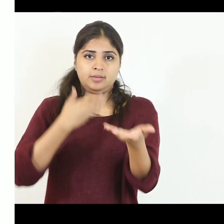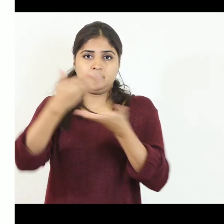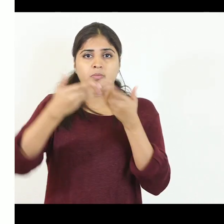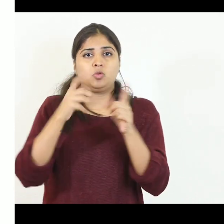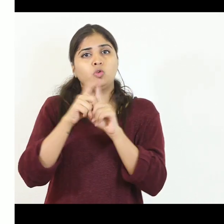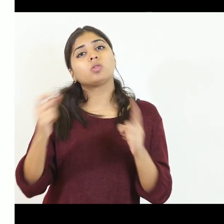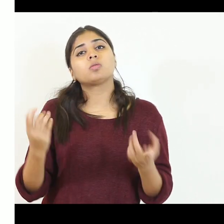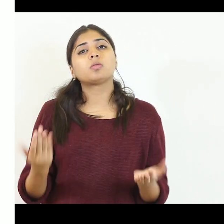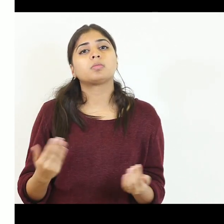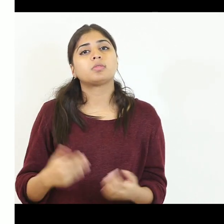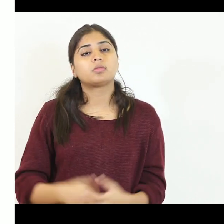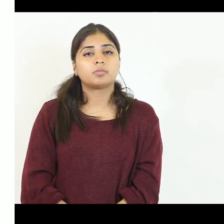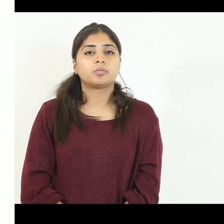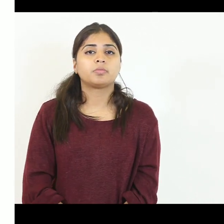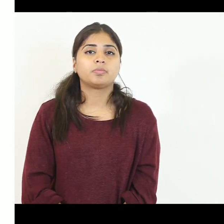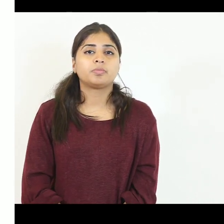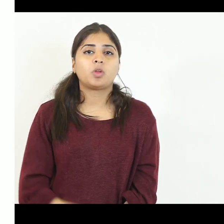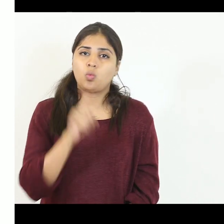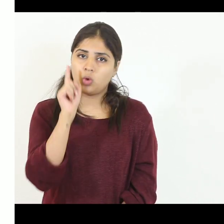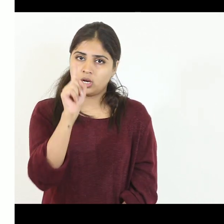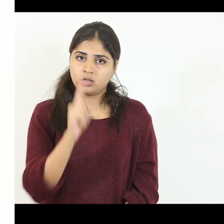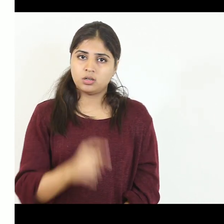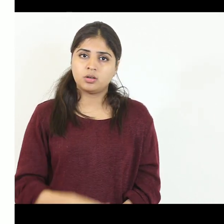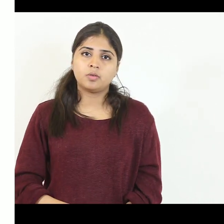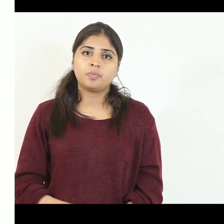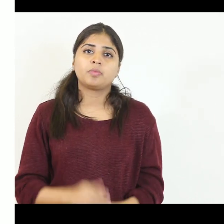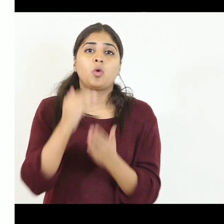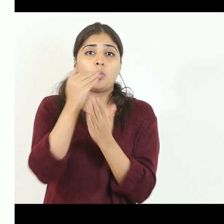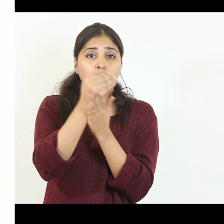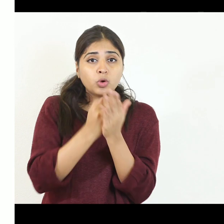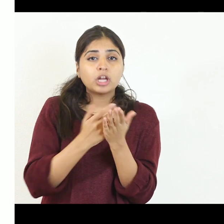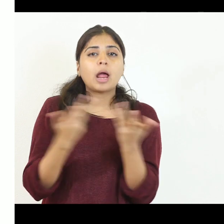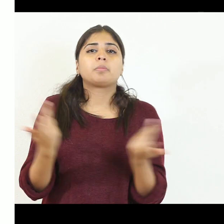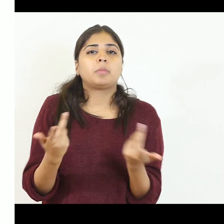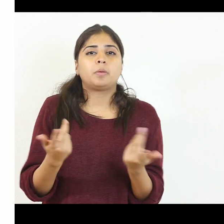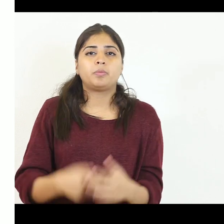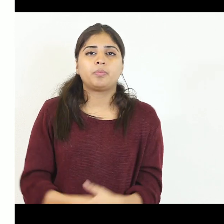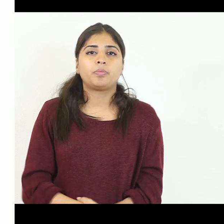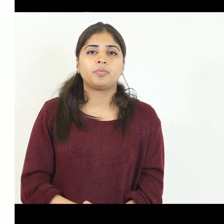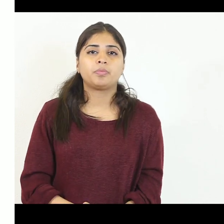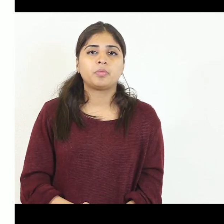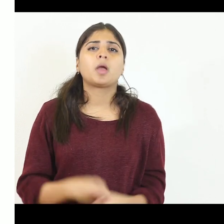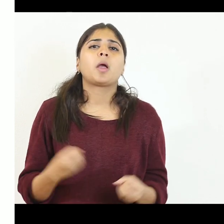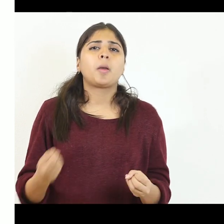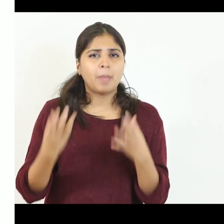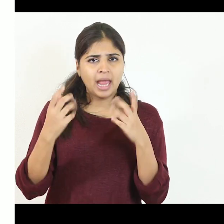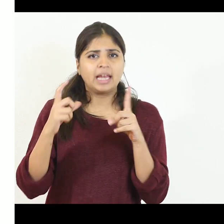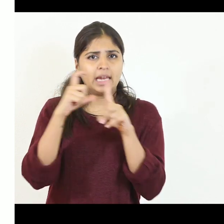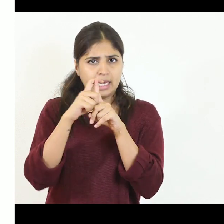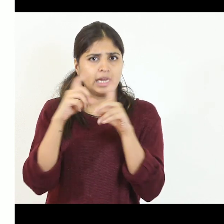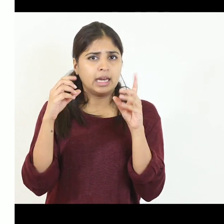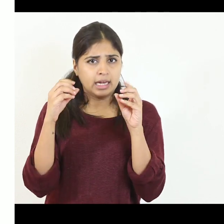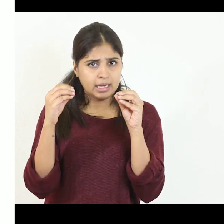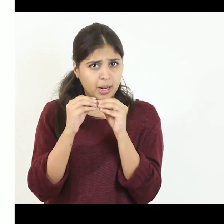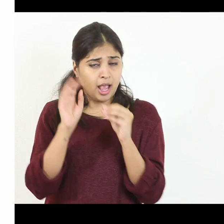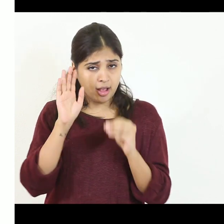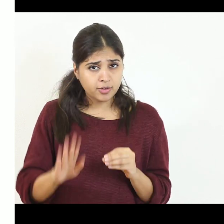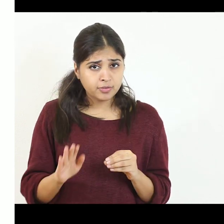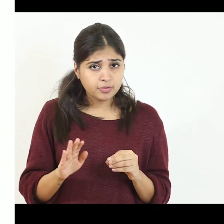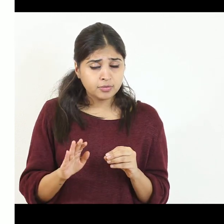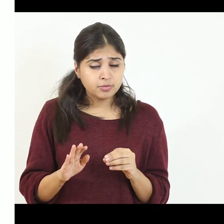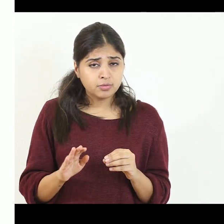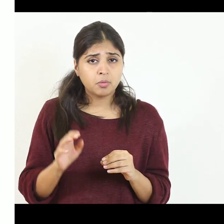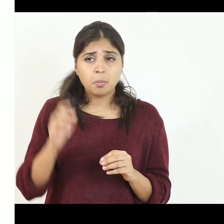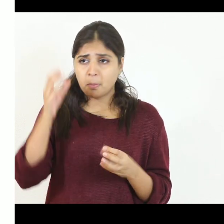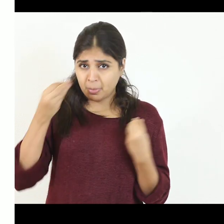Option 1. Programmatically. Many database administrations use structured query language